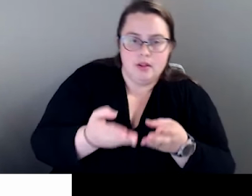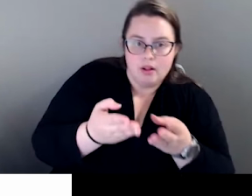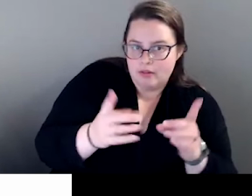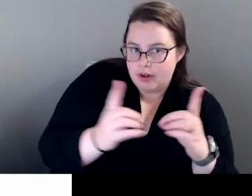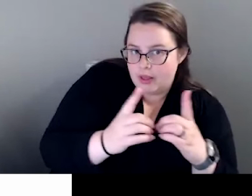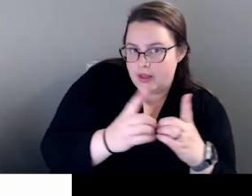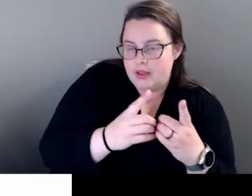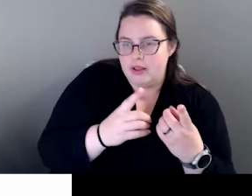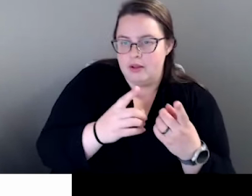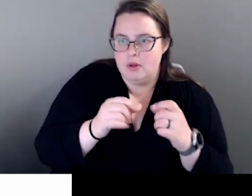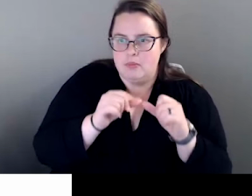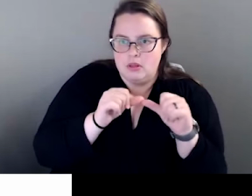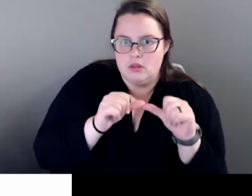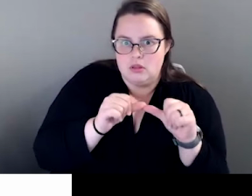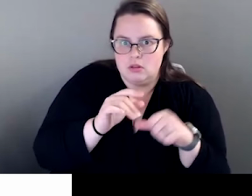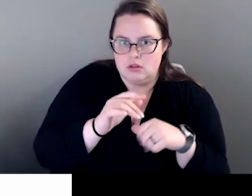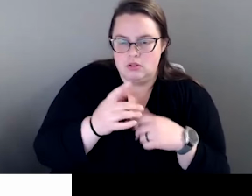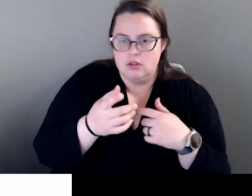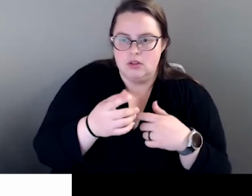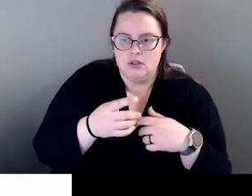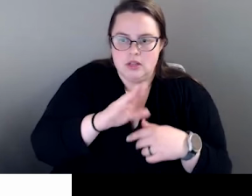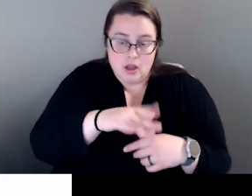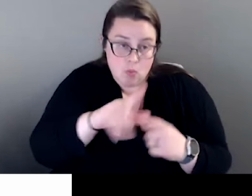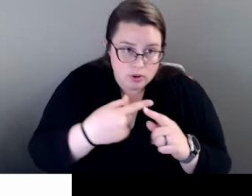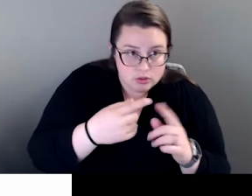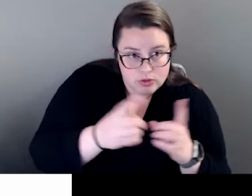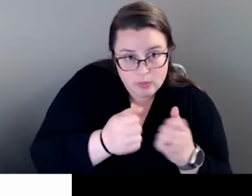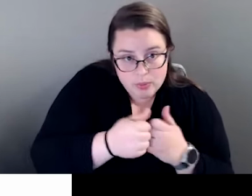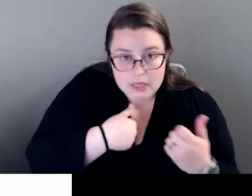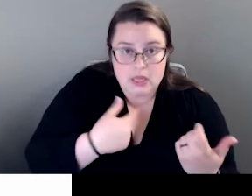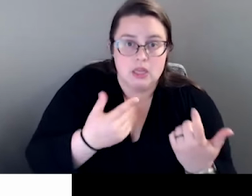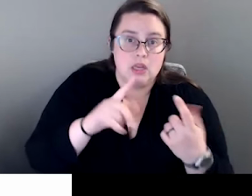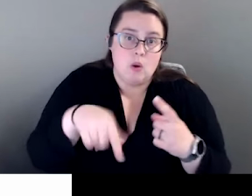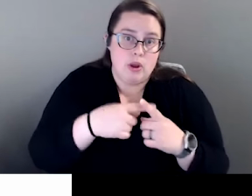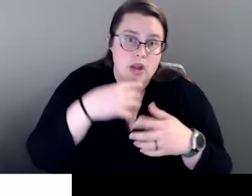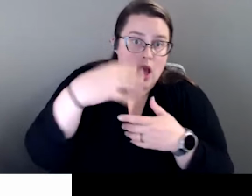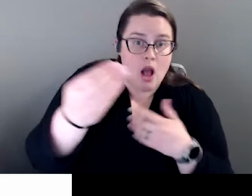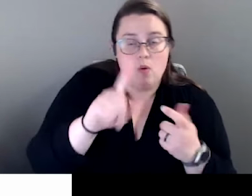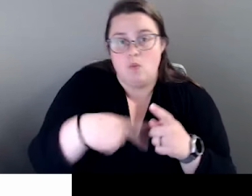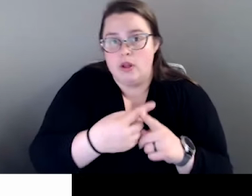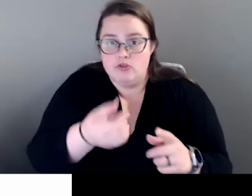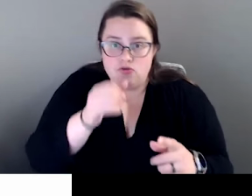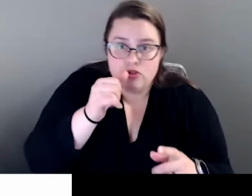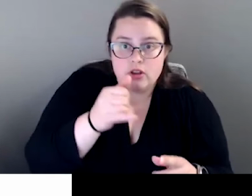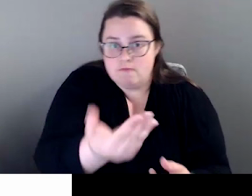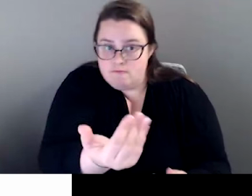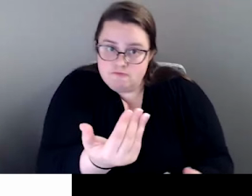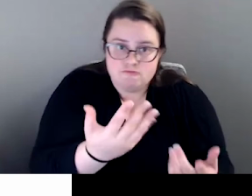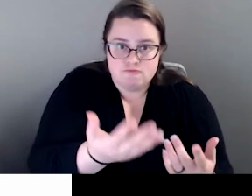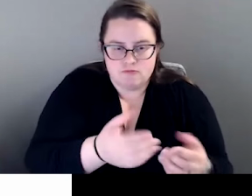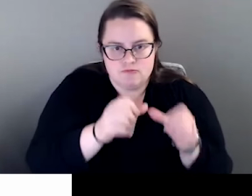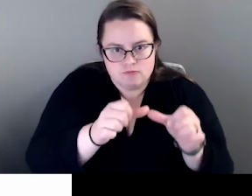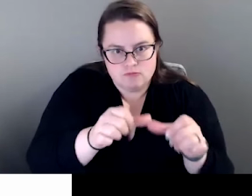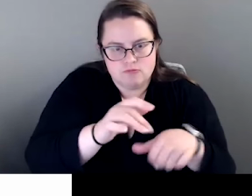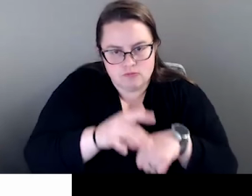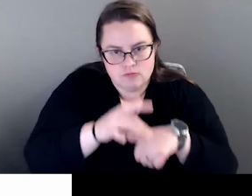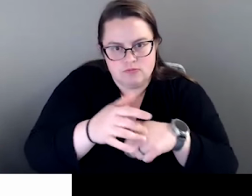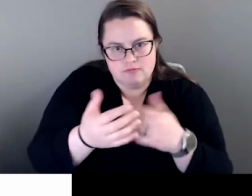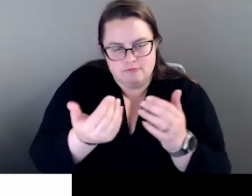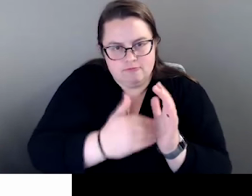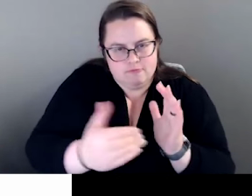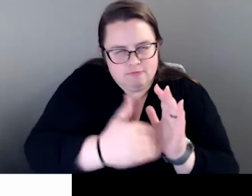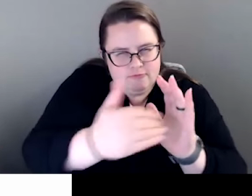they're kind of persistent about it, like, hey, when are you gonna go out with me? Or when are we gonna go out? Or let's go grab a drink. So things like that can be seen as